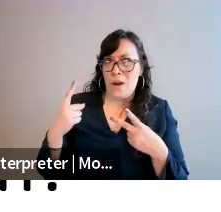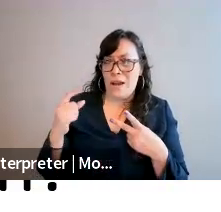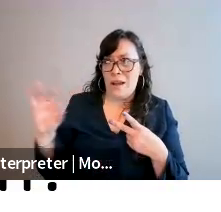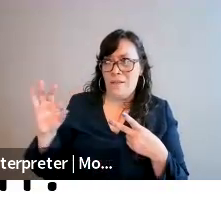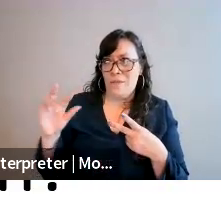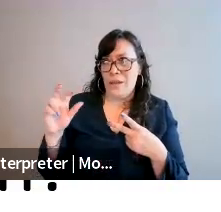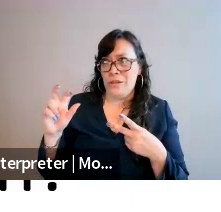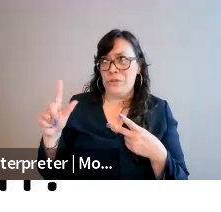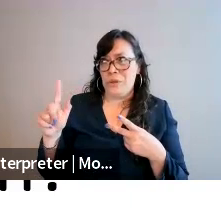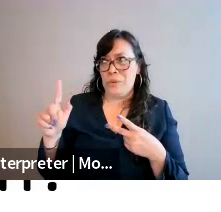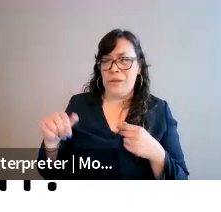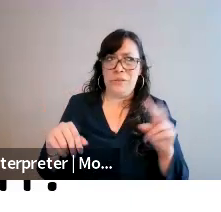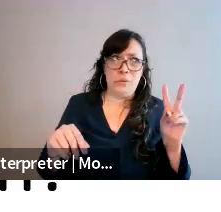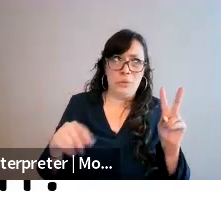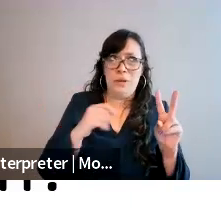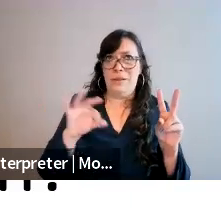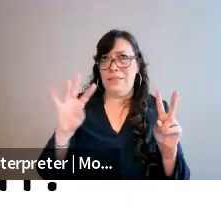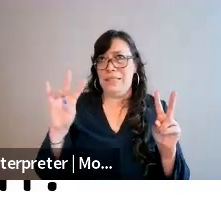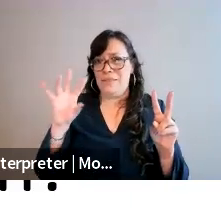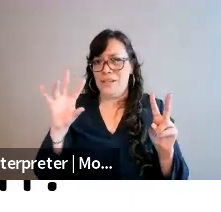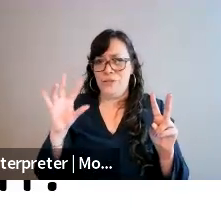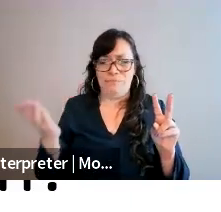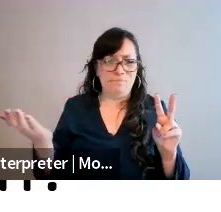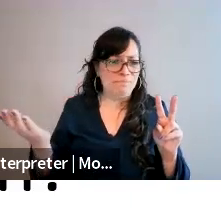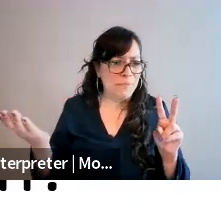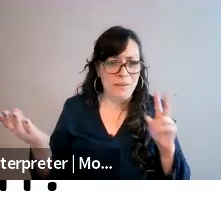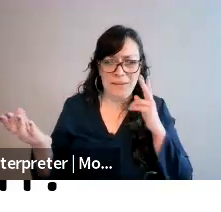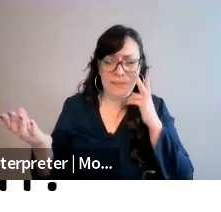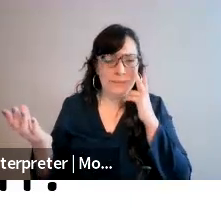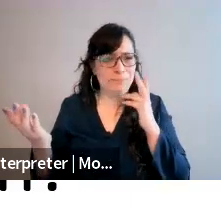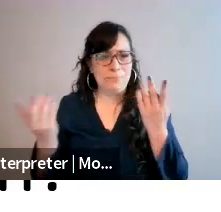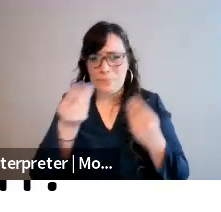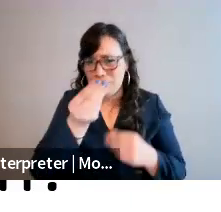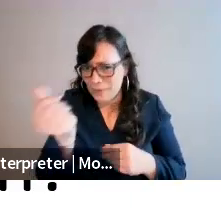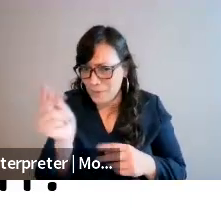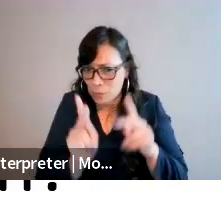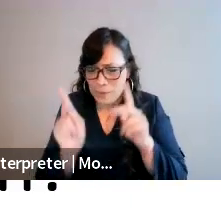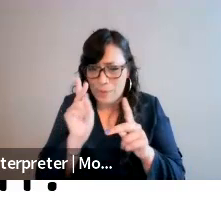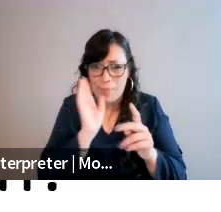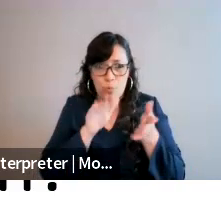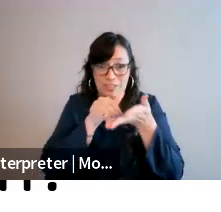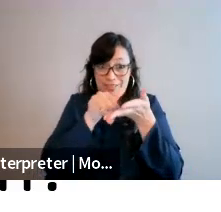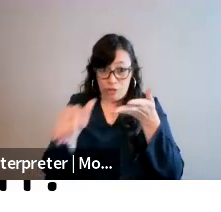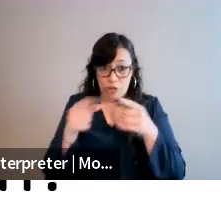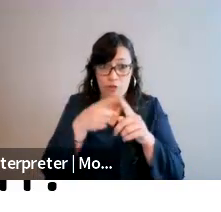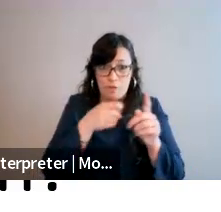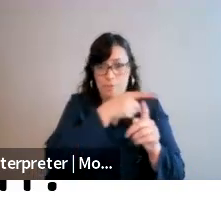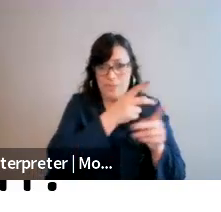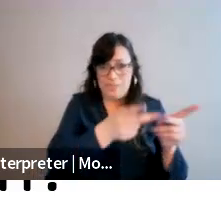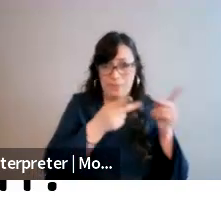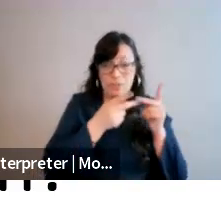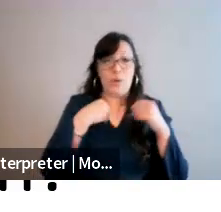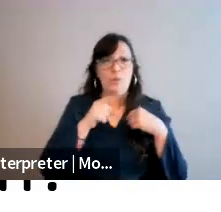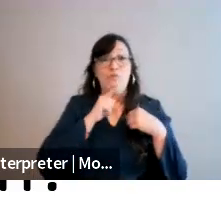321 patients, two out of 700. So again, very few people that were discharged from these facilities, when we